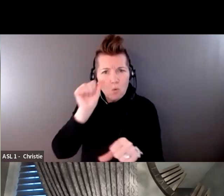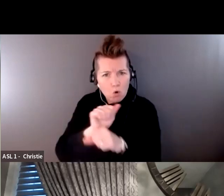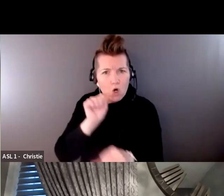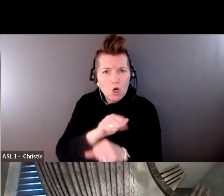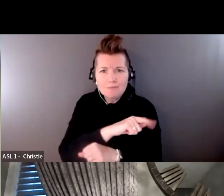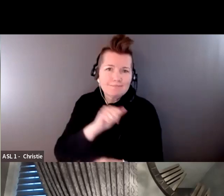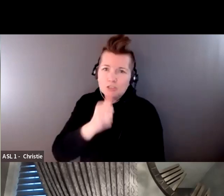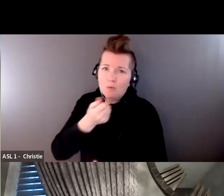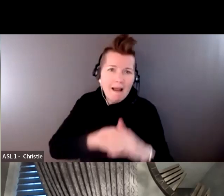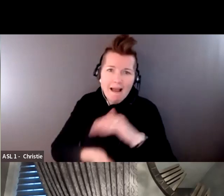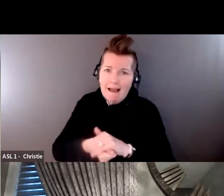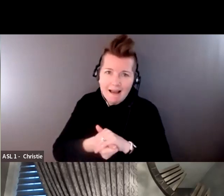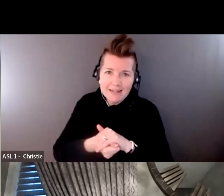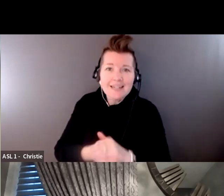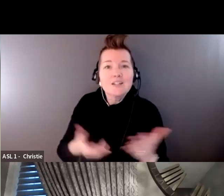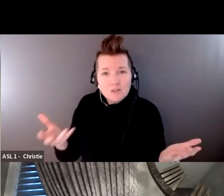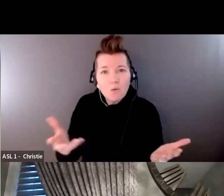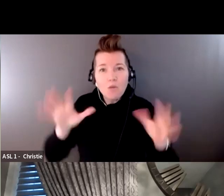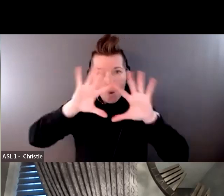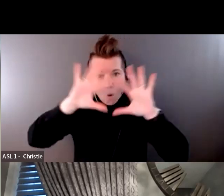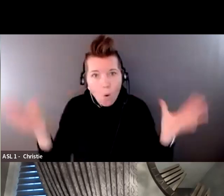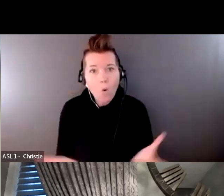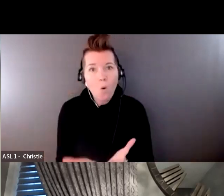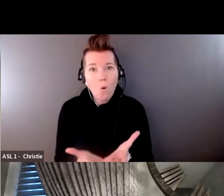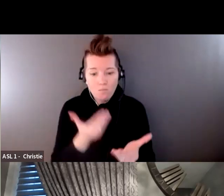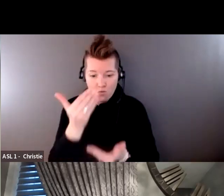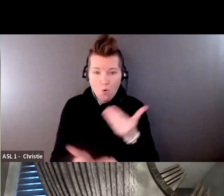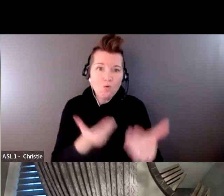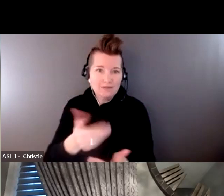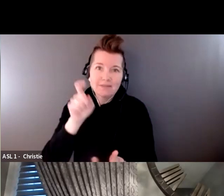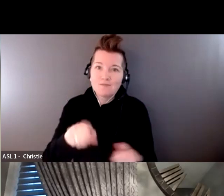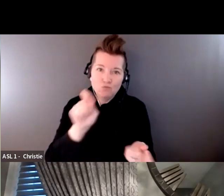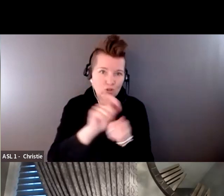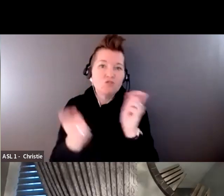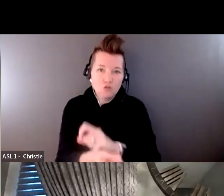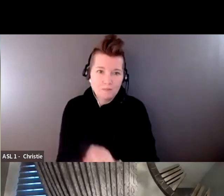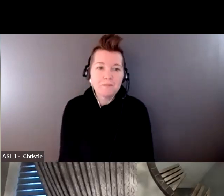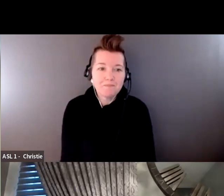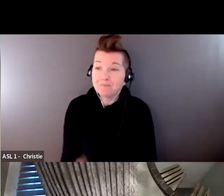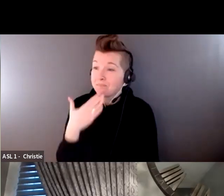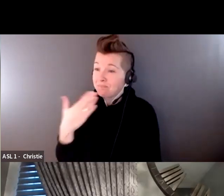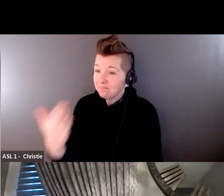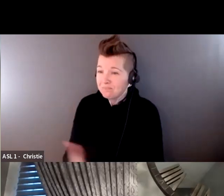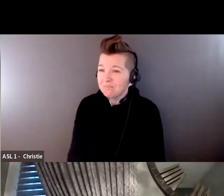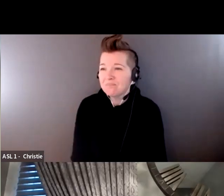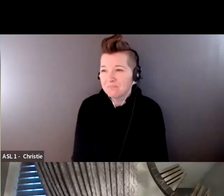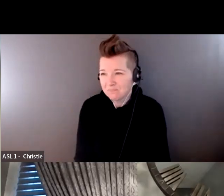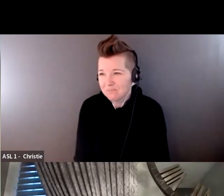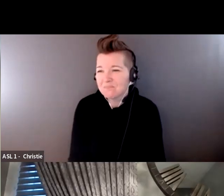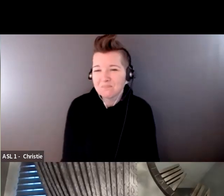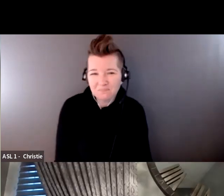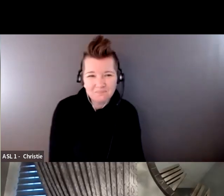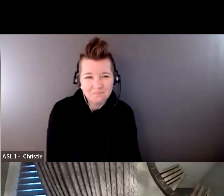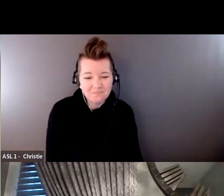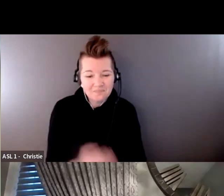that whole mindset needs to change and the whole framework or process needs to change. Thank you for sharing that. And to the employers out there, if you're looking